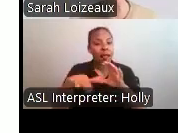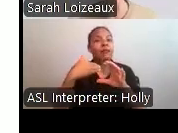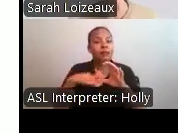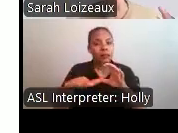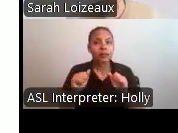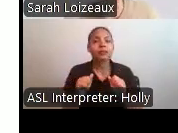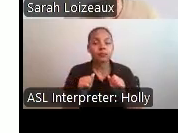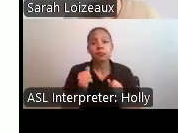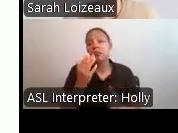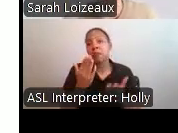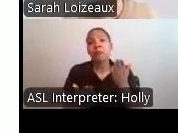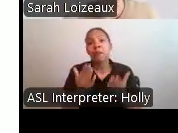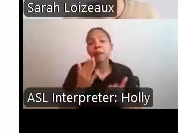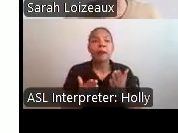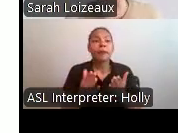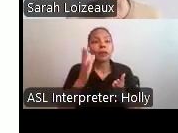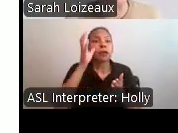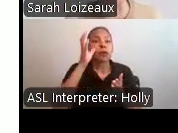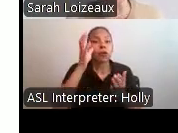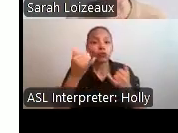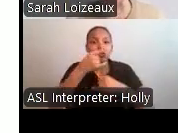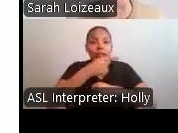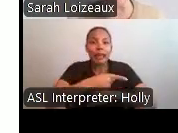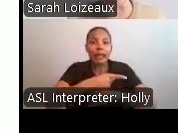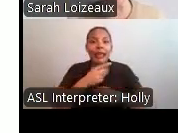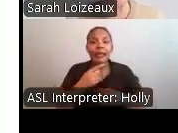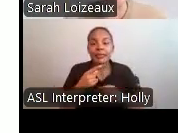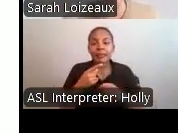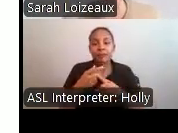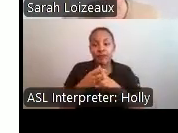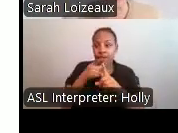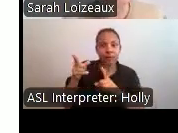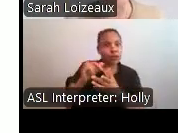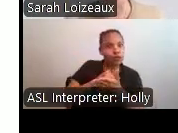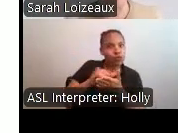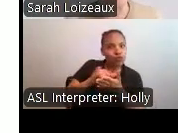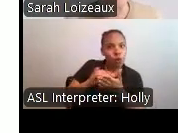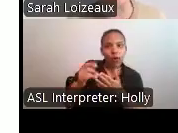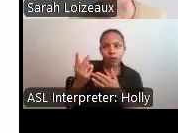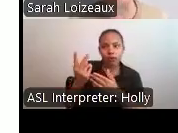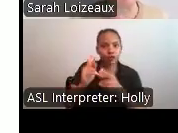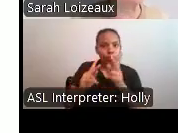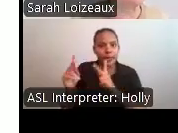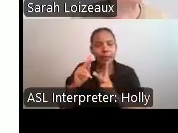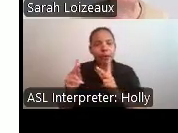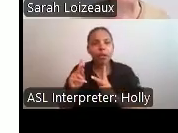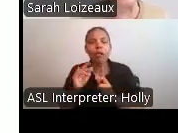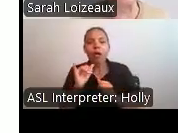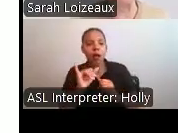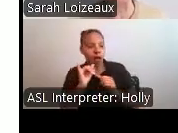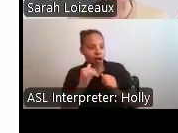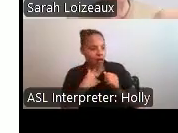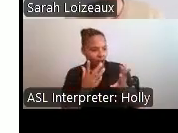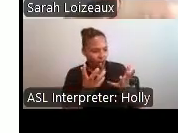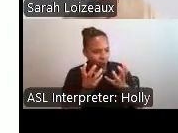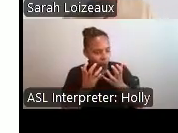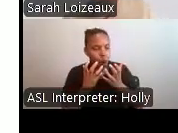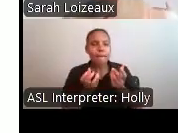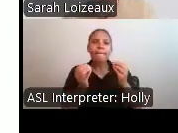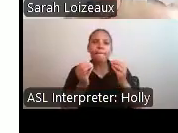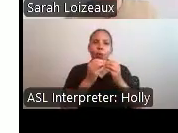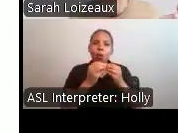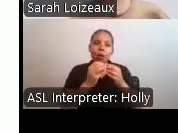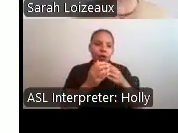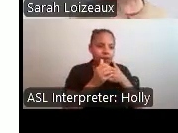what? I would love to get some guidance or some strategies on how our workforce area can be more accessible, how we can